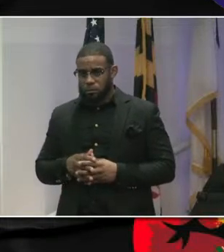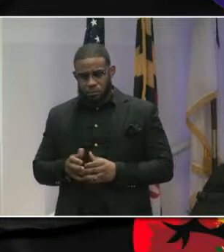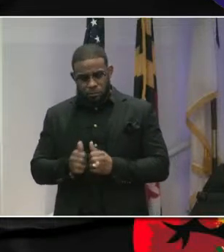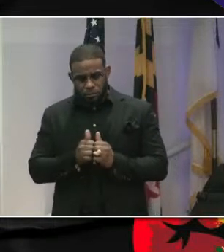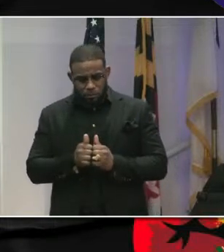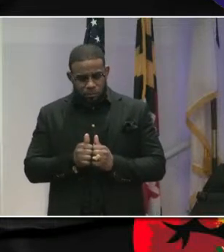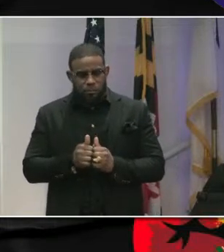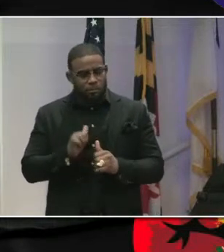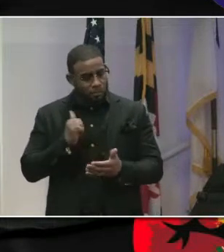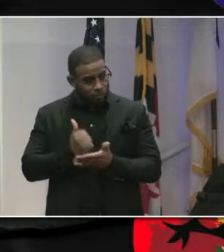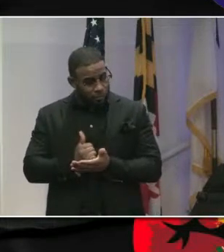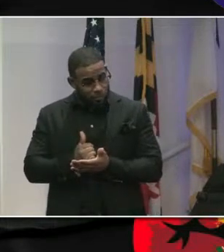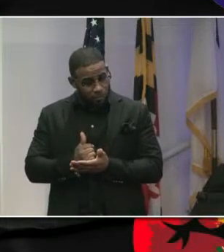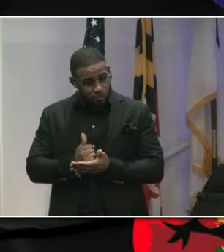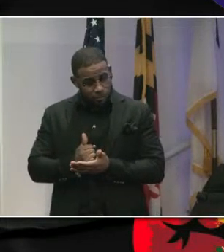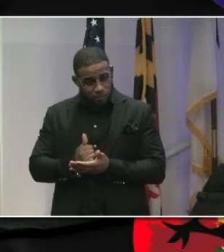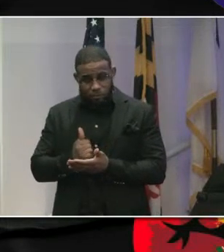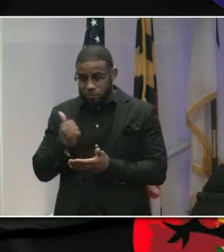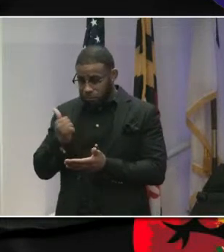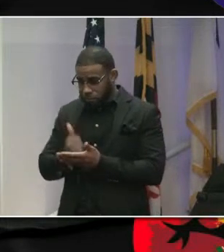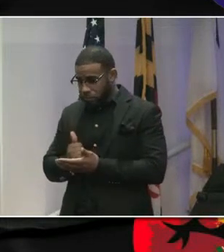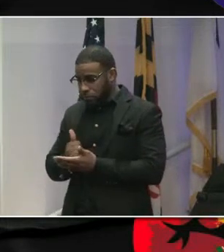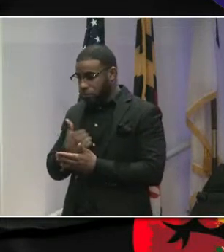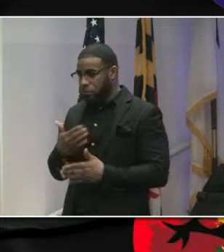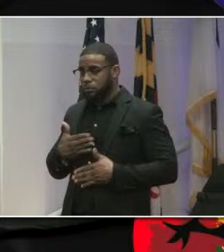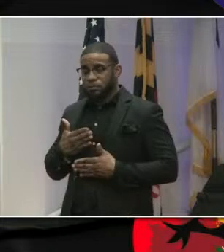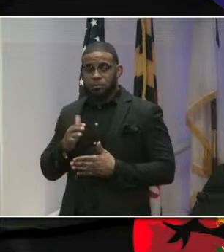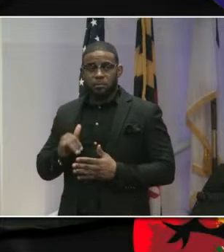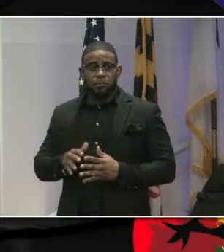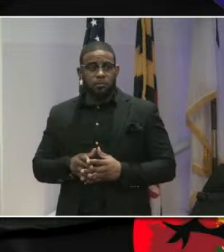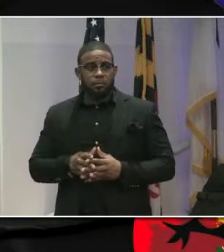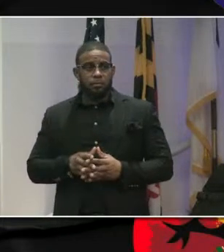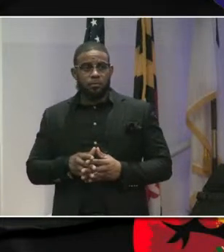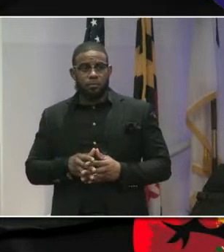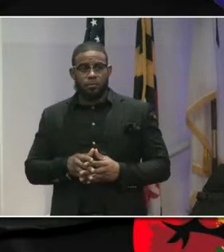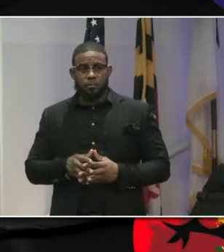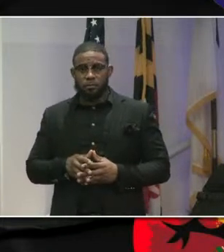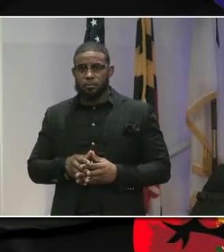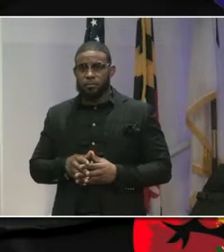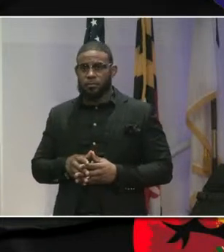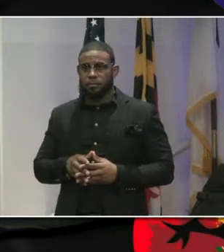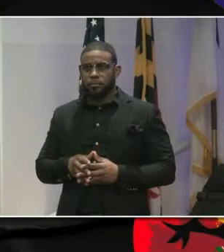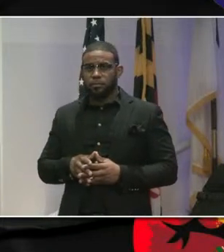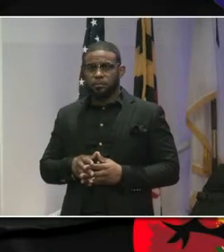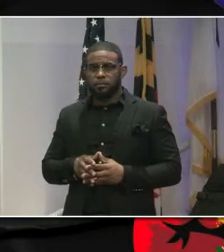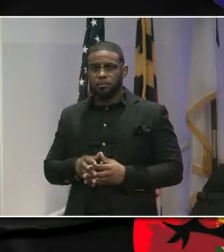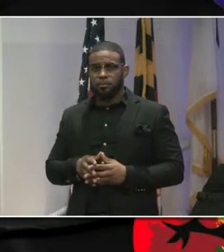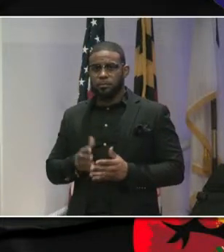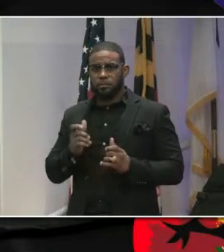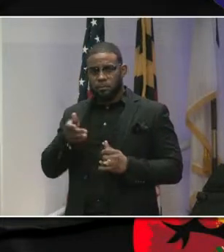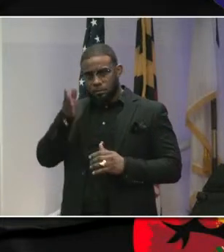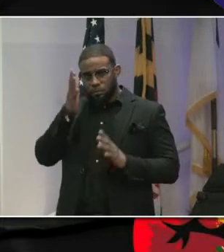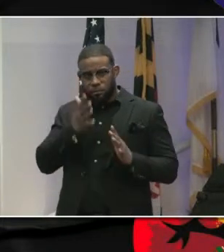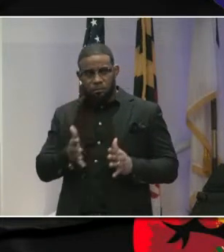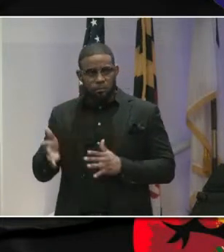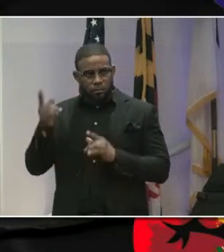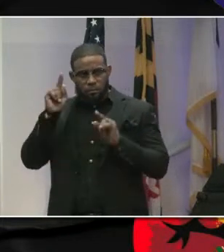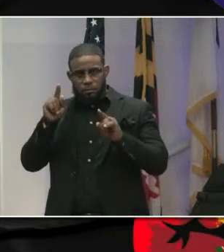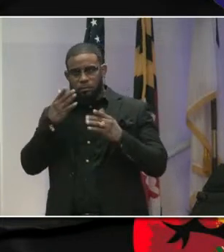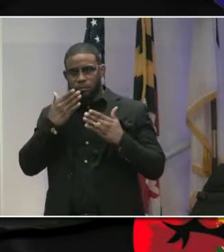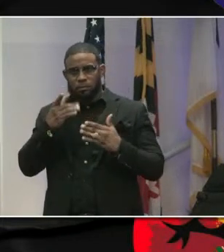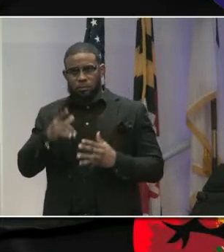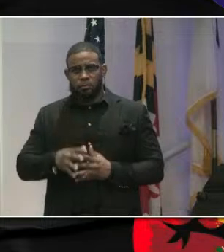together. Amen. Amen. I'm so glad that you're well again from COVID. Give God a hand clap of praise for